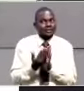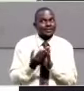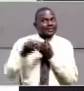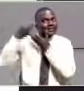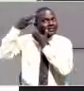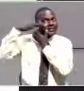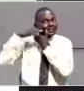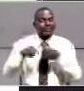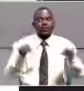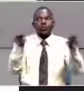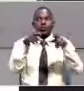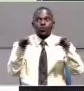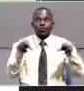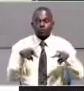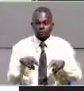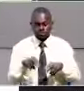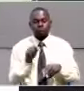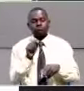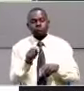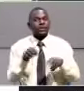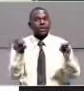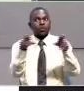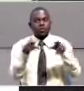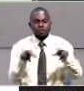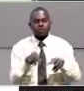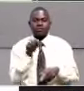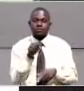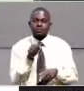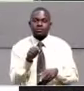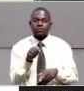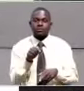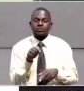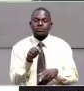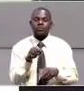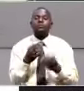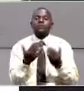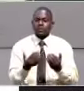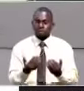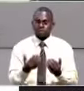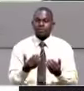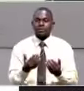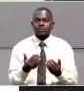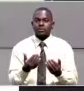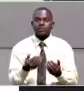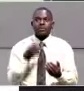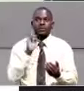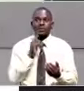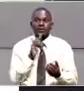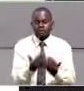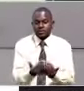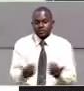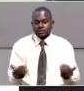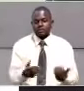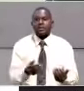auditory rehabilitation and then phoniatric rehabilitation. It's now not the deaf child or the